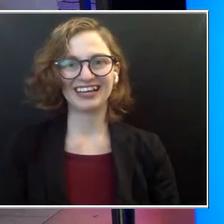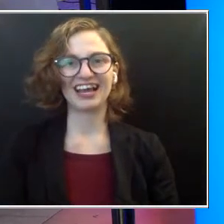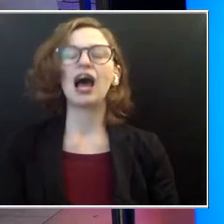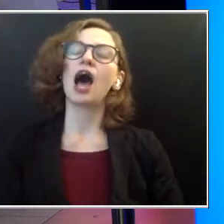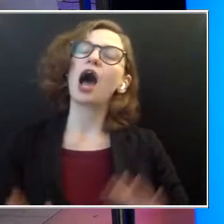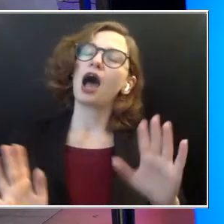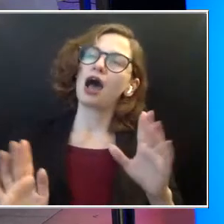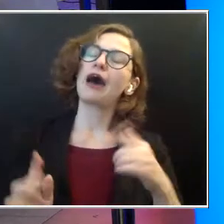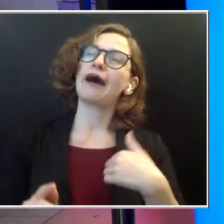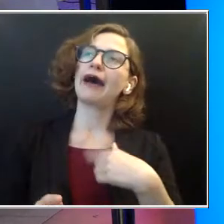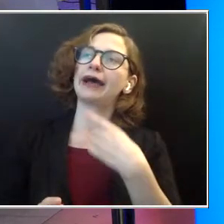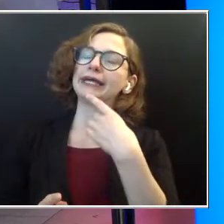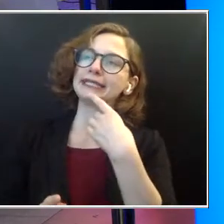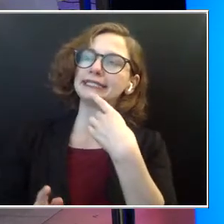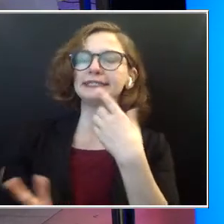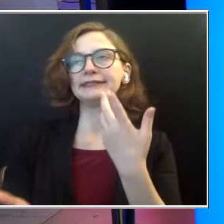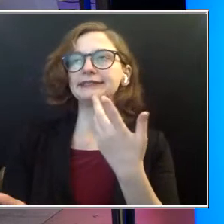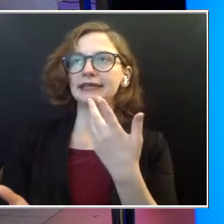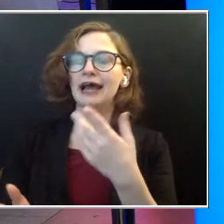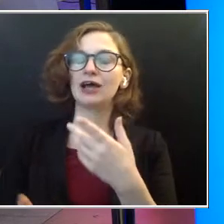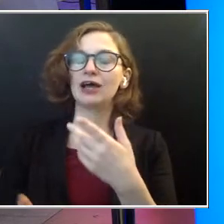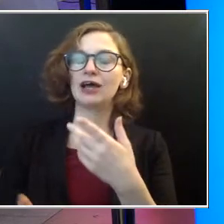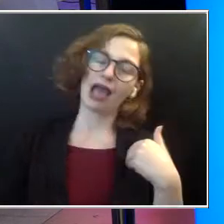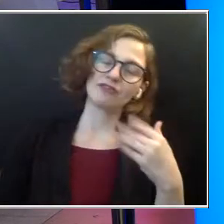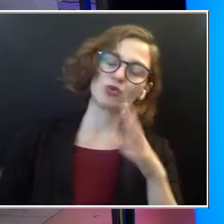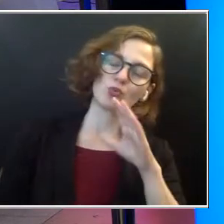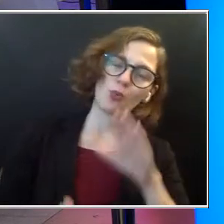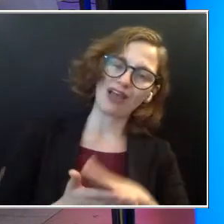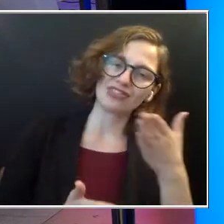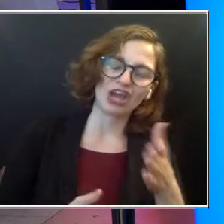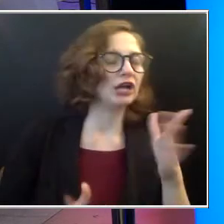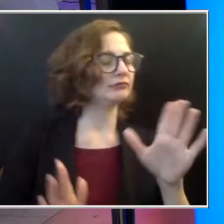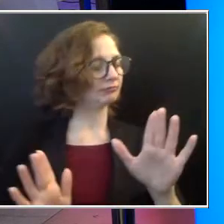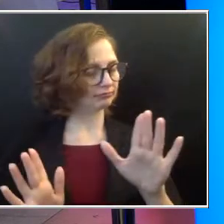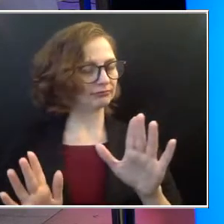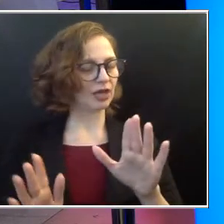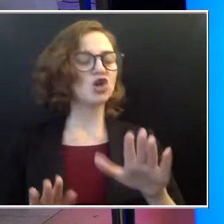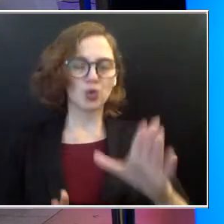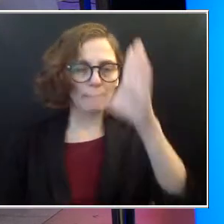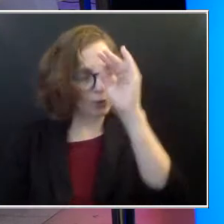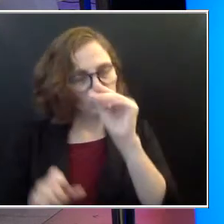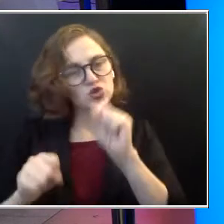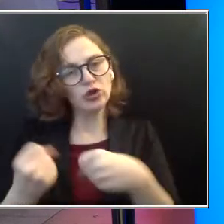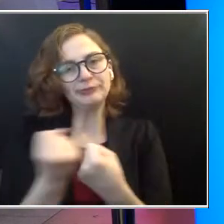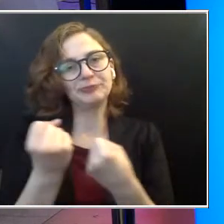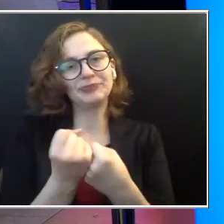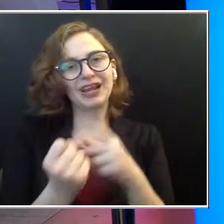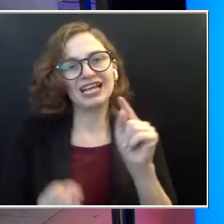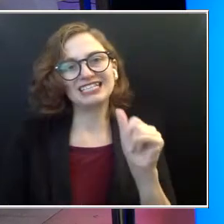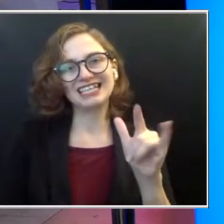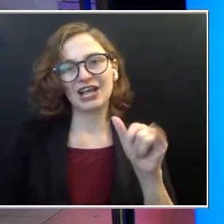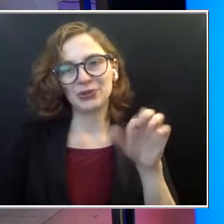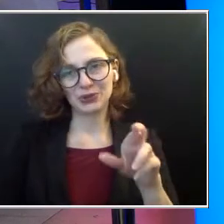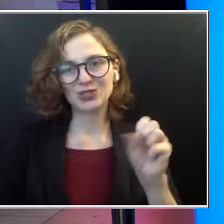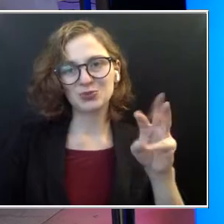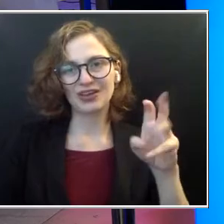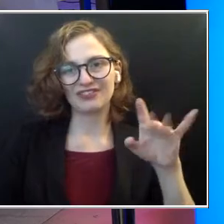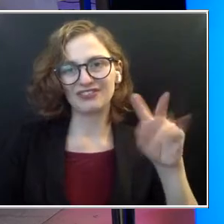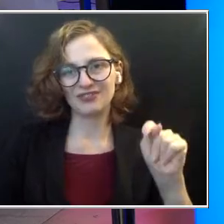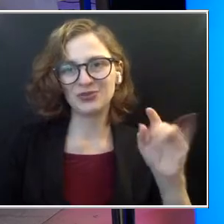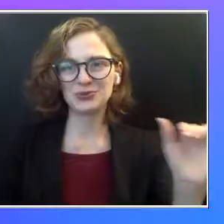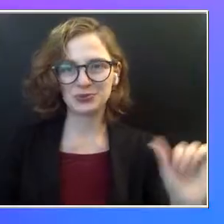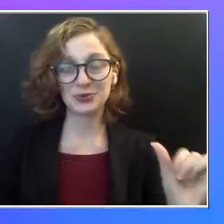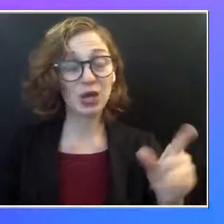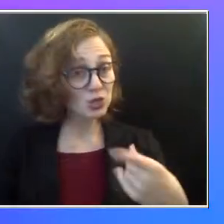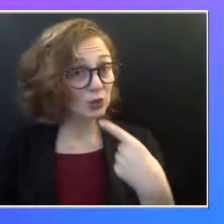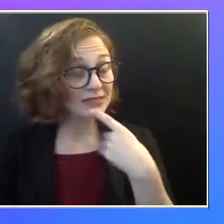has a lot of fans, and you said that your wife has now gone down the rabbit hole of the Taylor Swift, Travis Kelce romance. Oh yeah, yeah. Like I